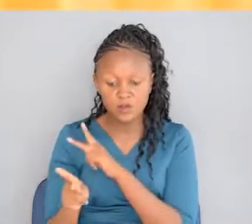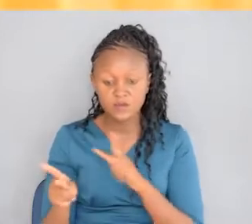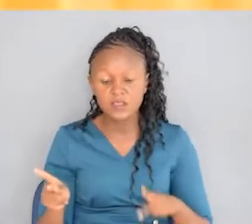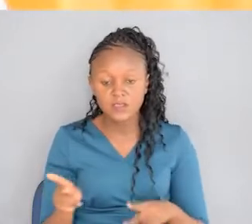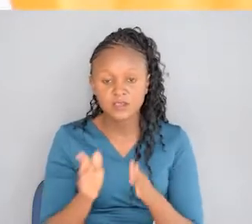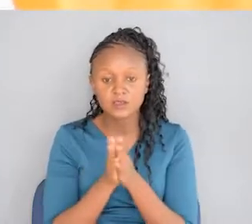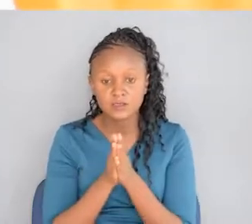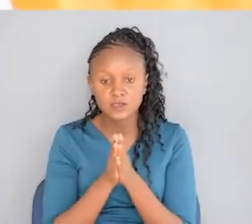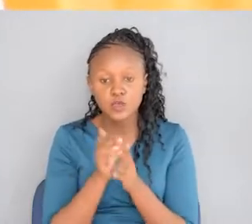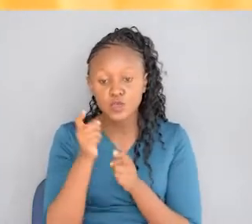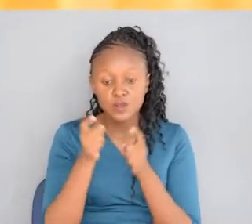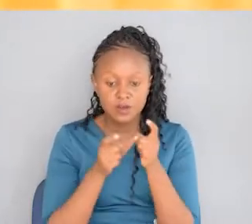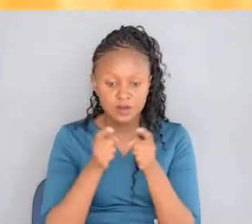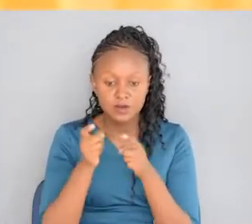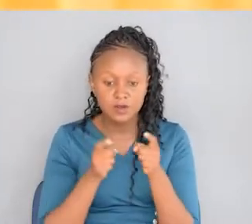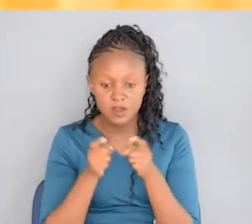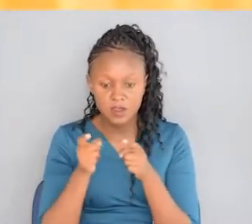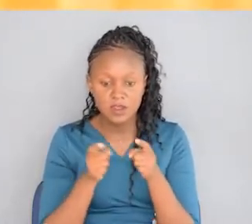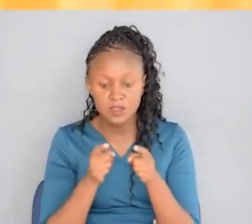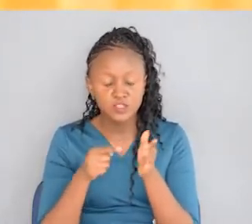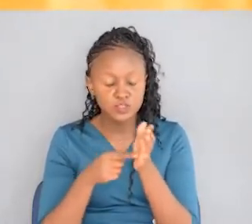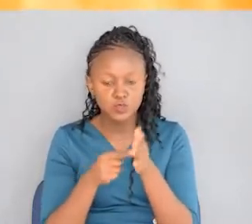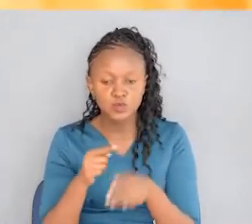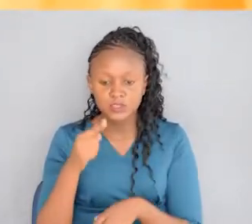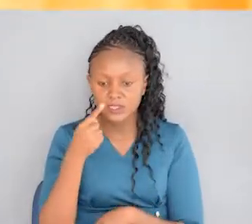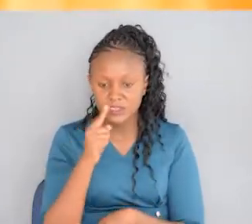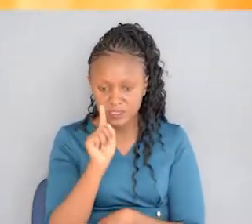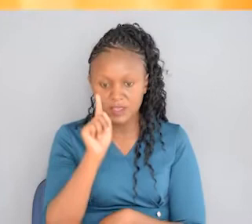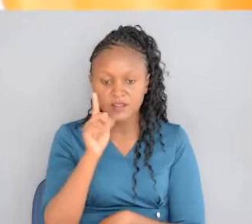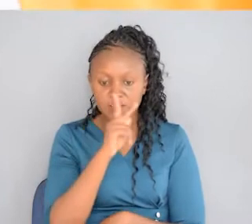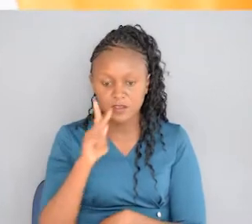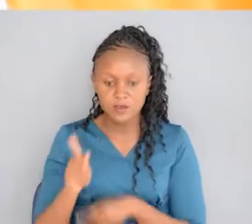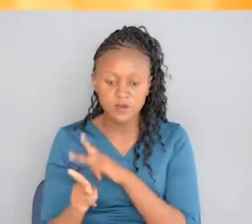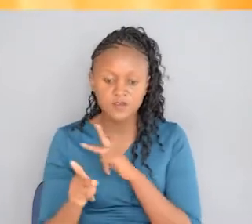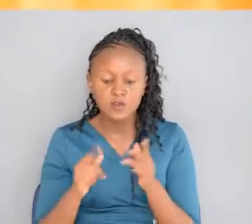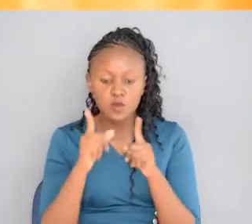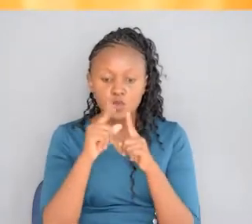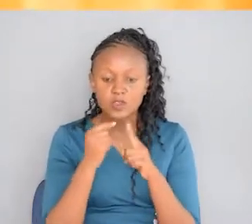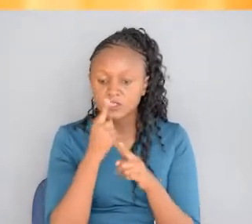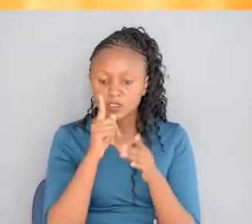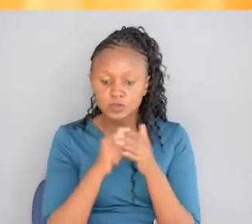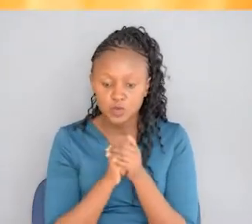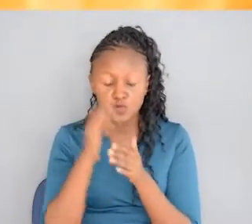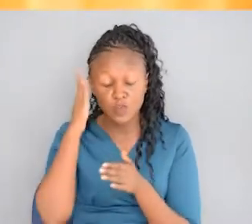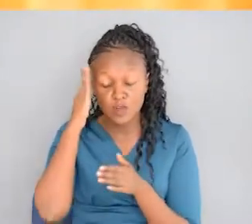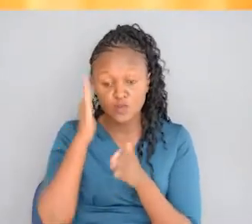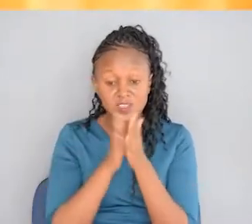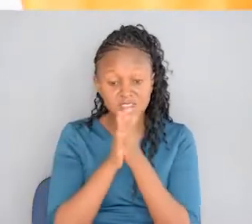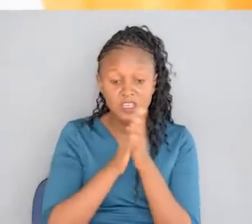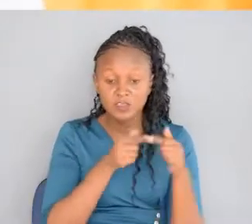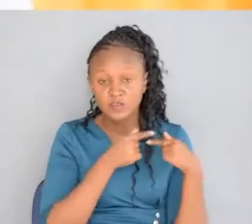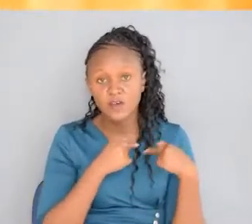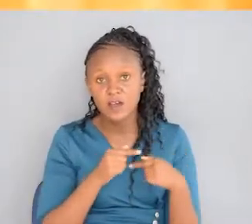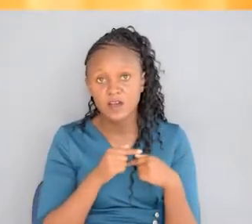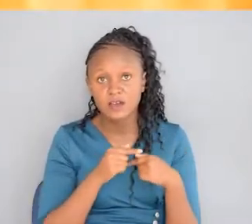Take the stage, my Father. May you reign, my King. May you manifest and have your way, King of Kings. Your one tells us, Lord, that you know the desires of